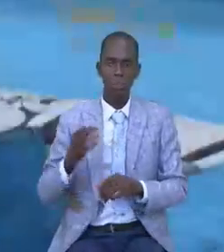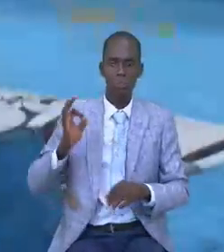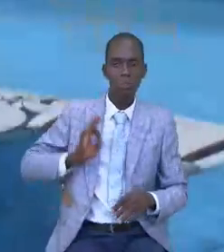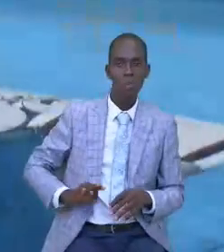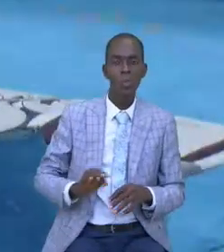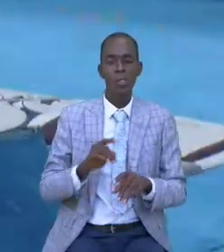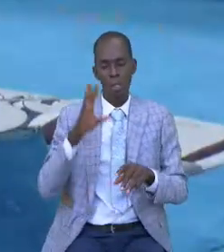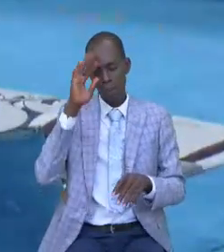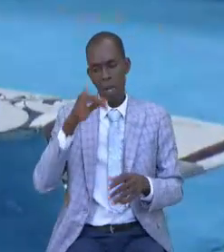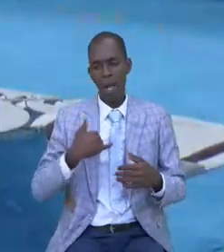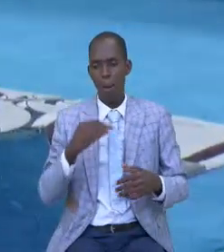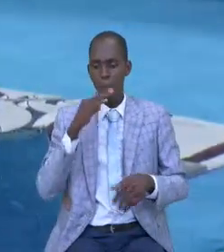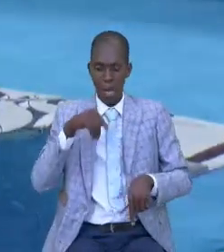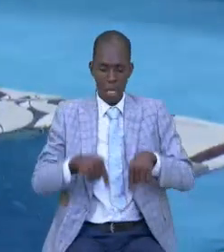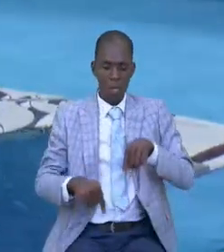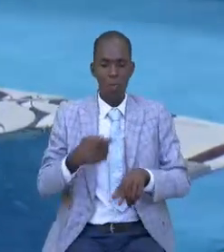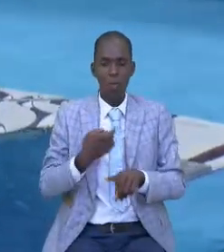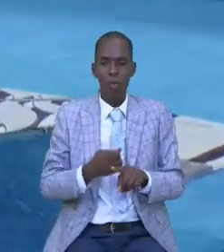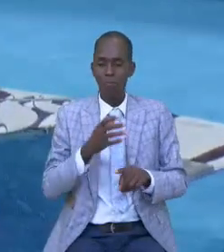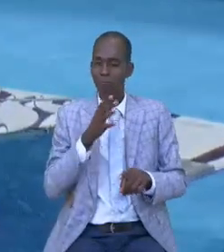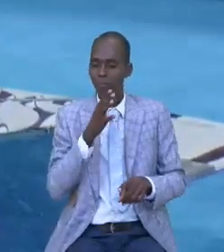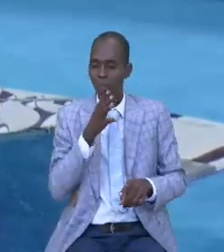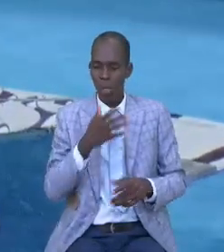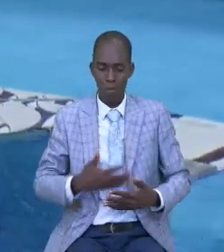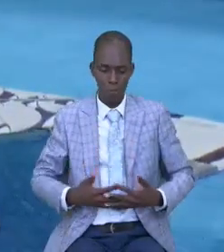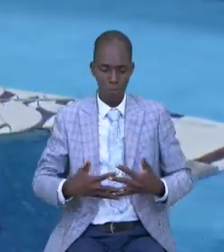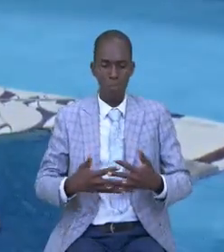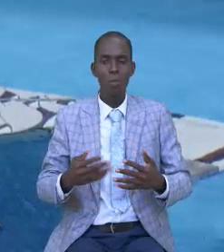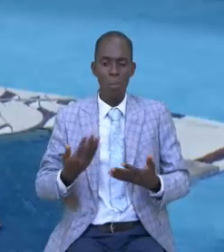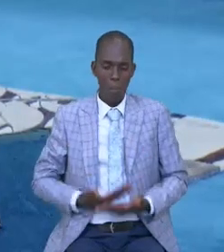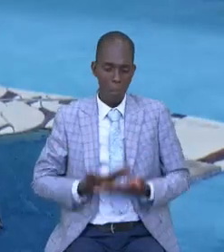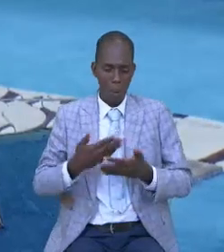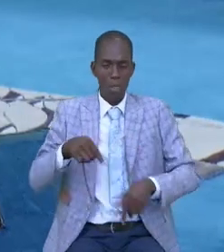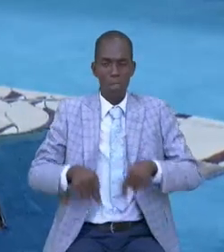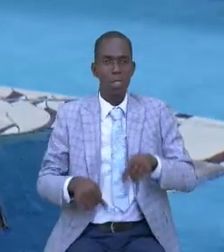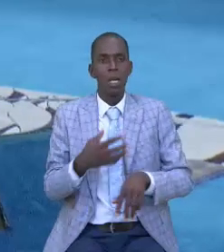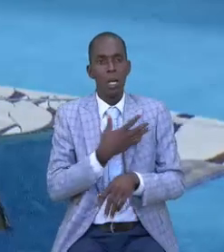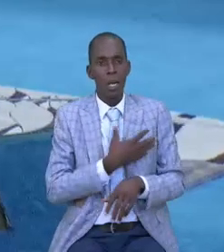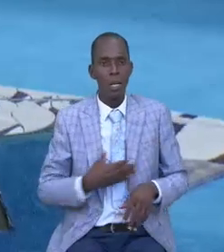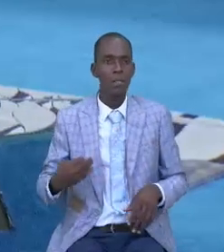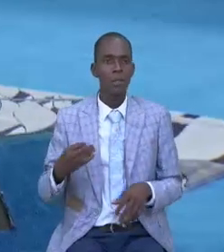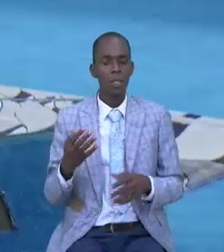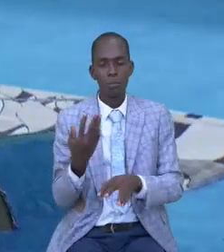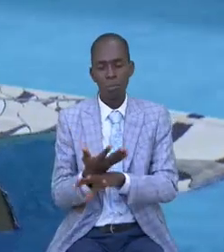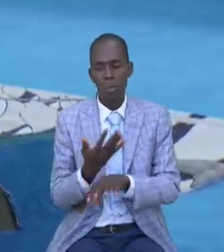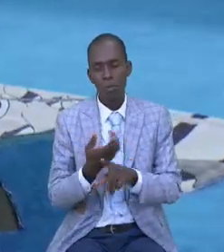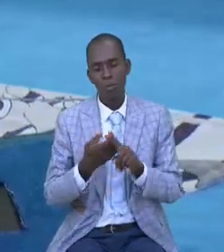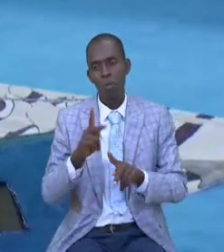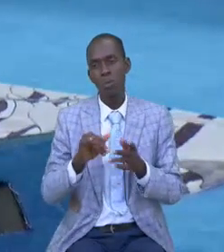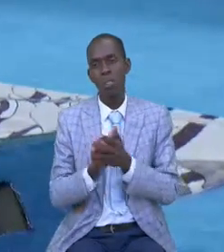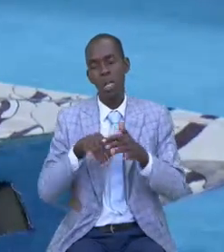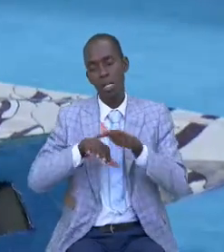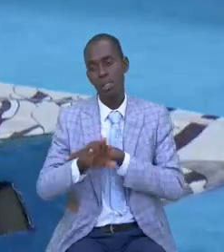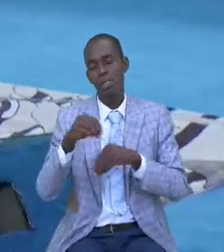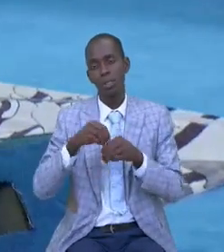paralyzed from his mother's womb. He was asking alms of them that entered into the temple. Then in verse 3, it says, in verse 3,